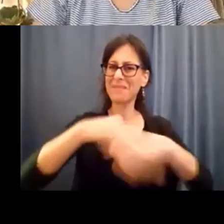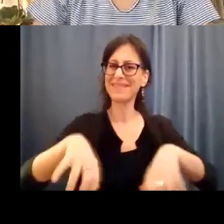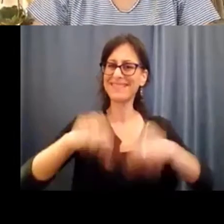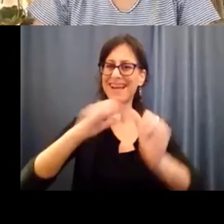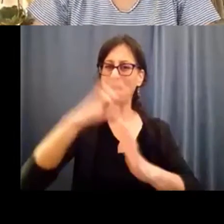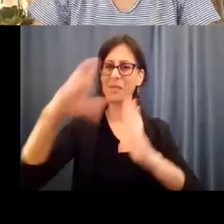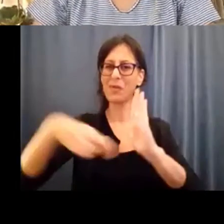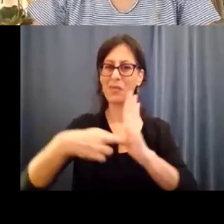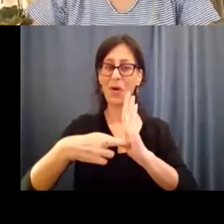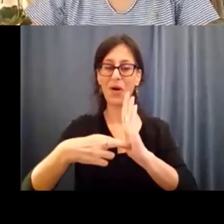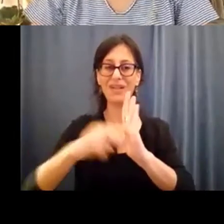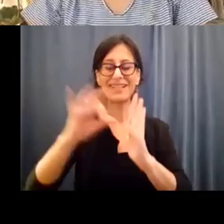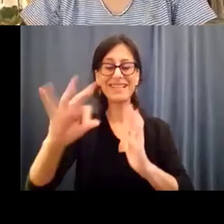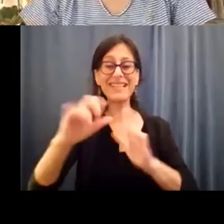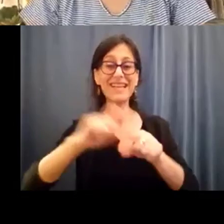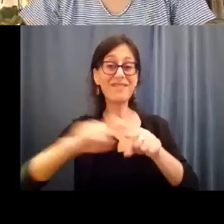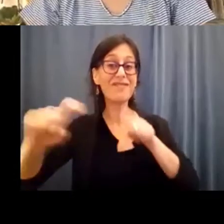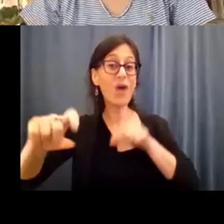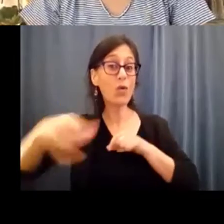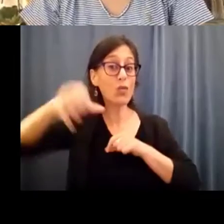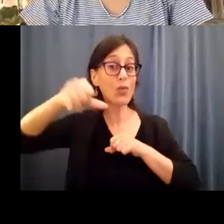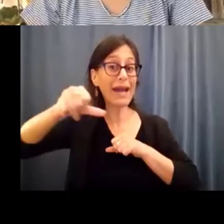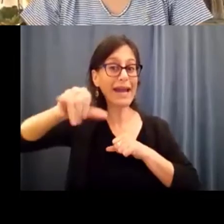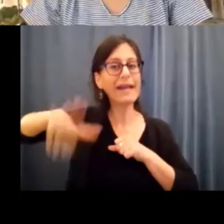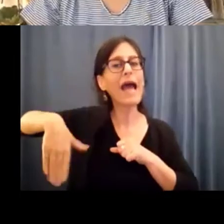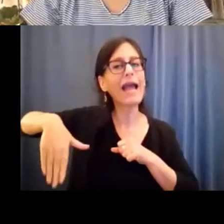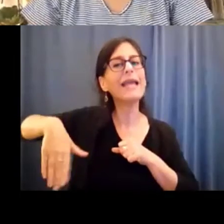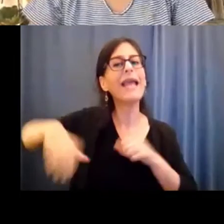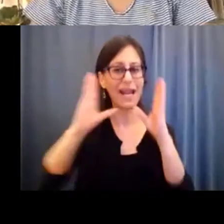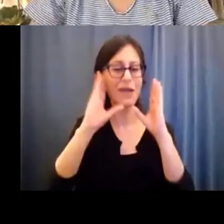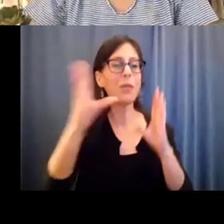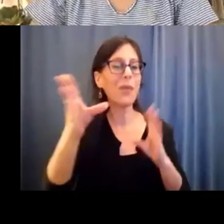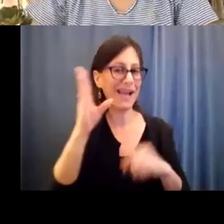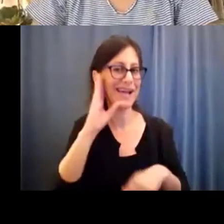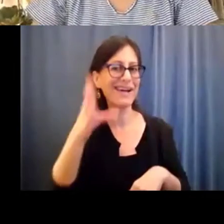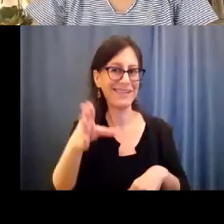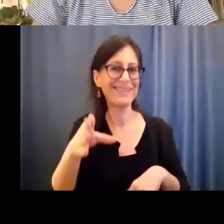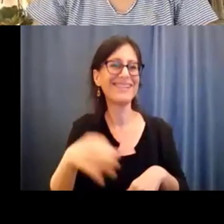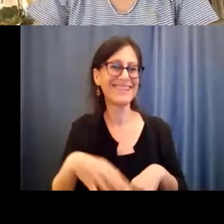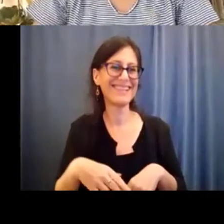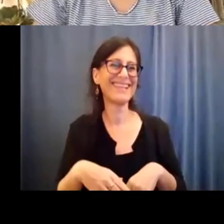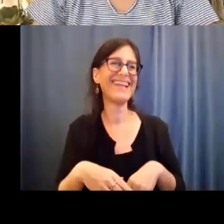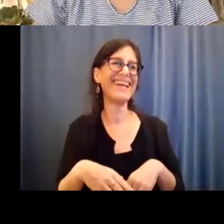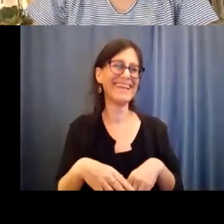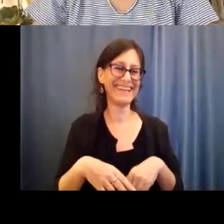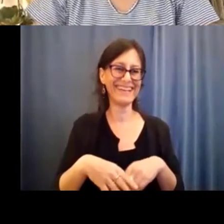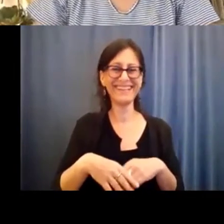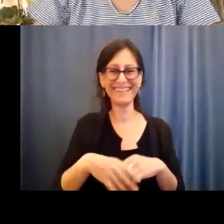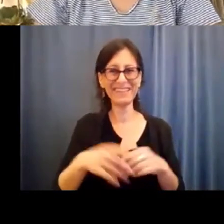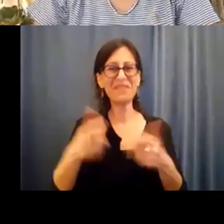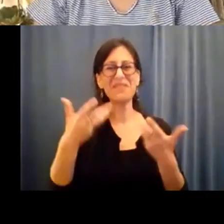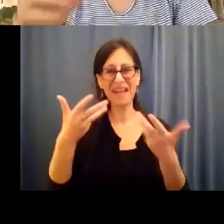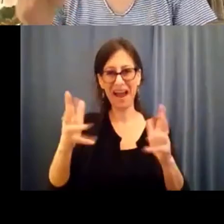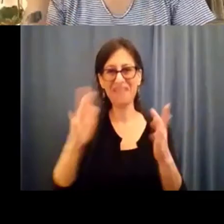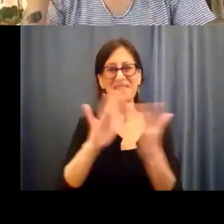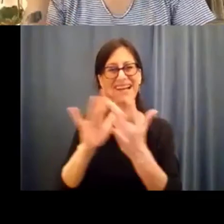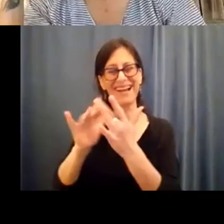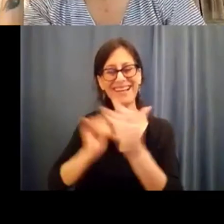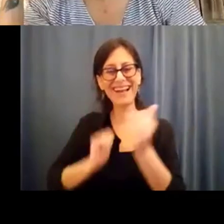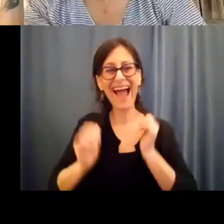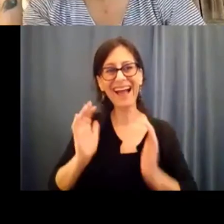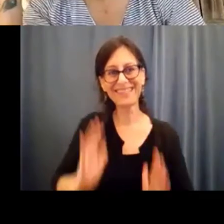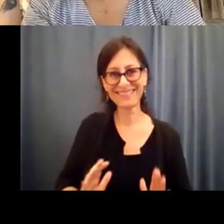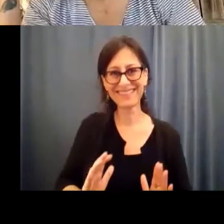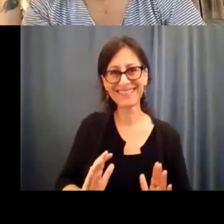film. So if your phone hasn't rung yet, it will be, because we've already picked actors,